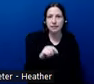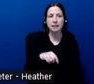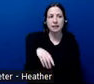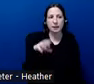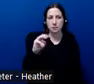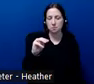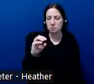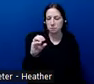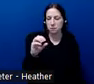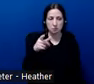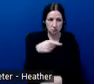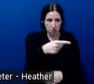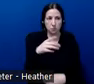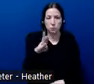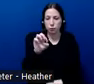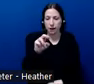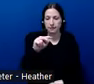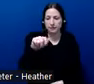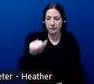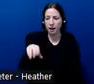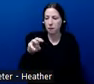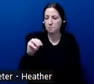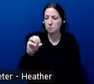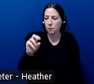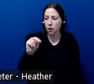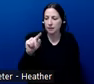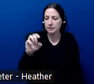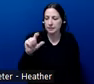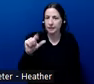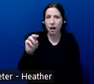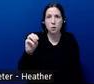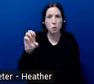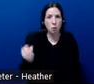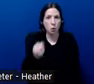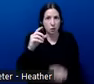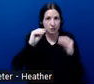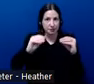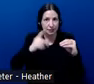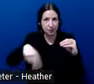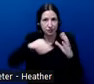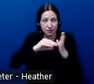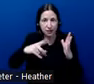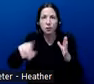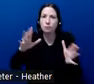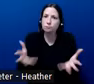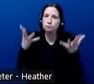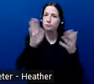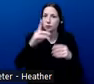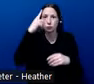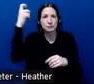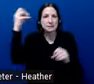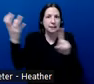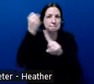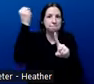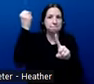Montagano's class had a lesson on pursuing your dreams. It was inspired by the news that a former Parkcrest student was Britain's new